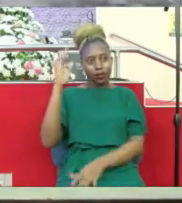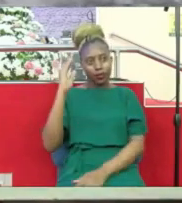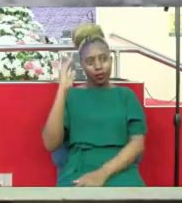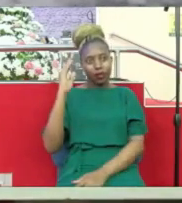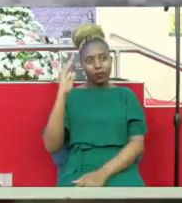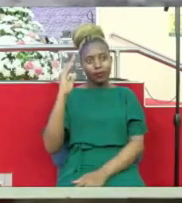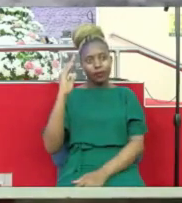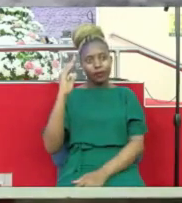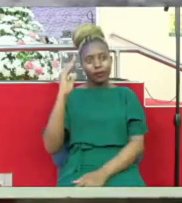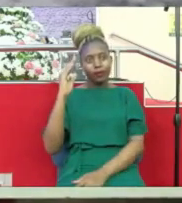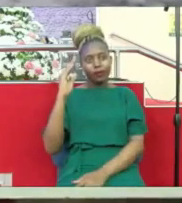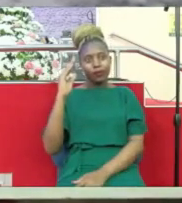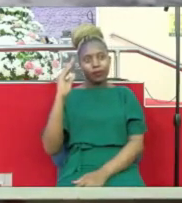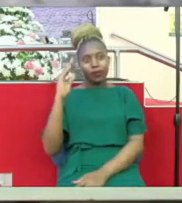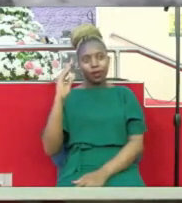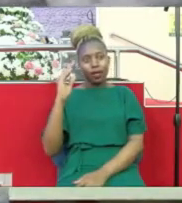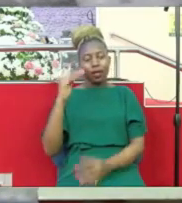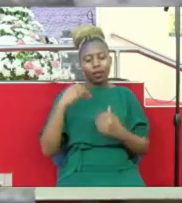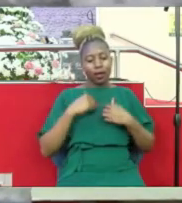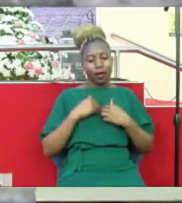and there's a divine collaboration,